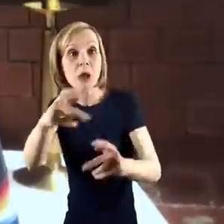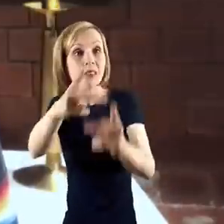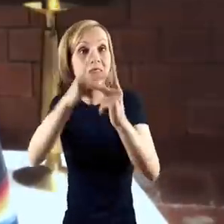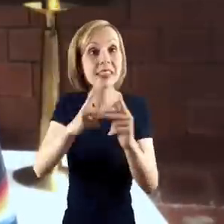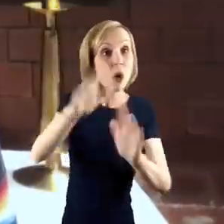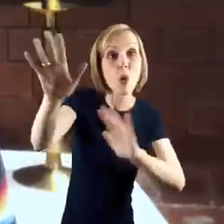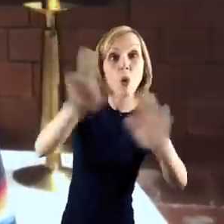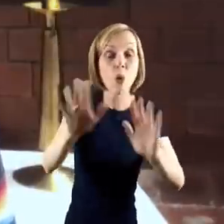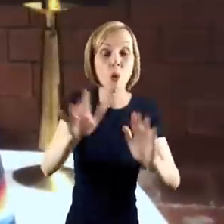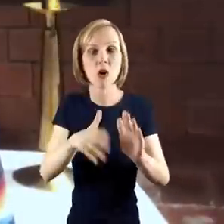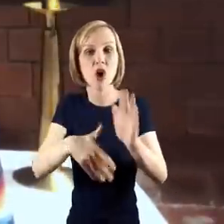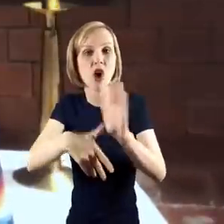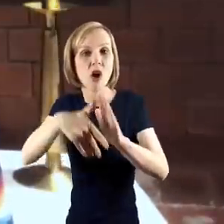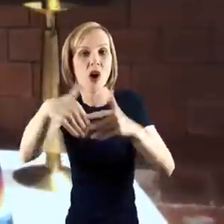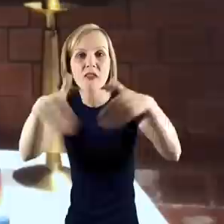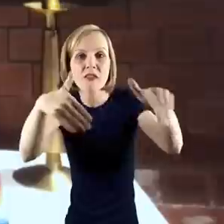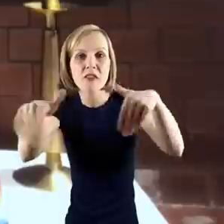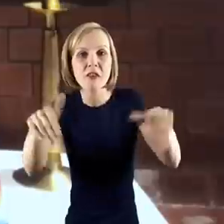coming and going.